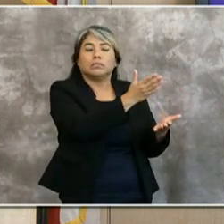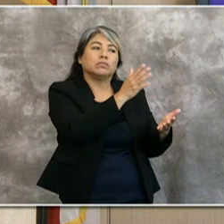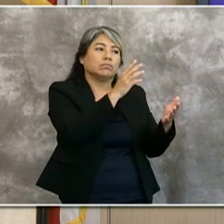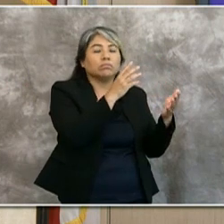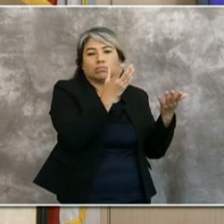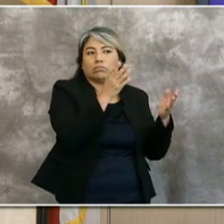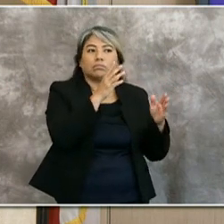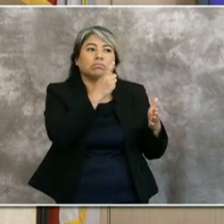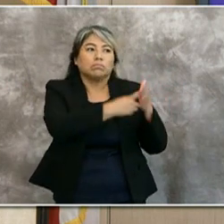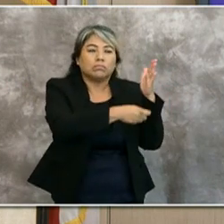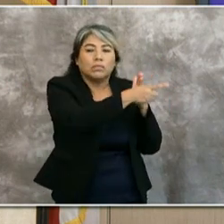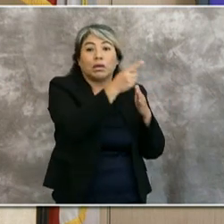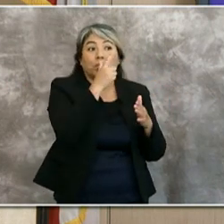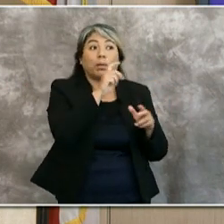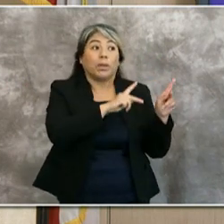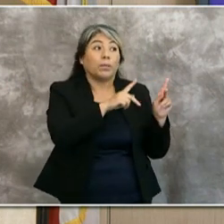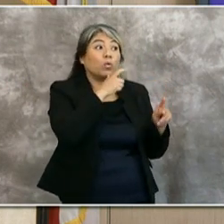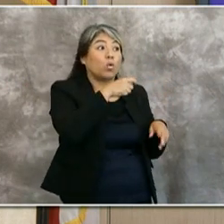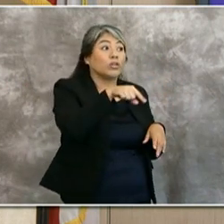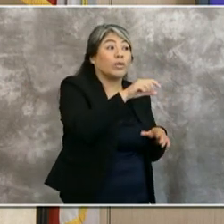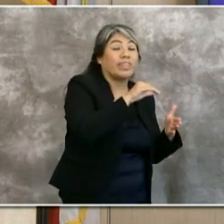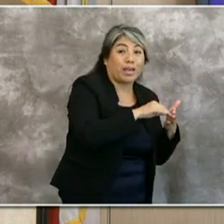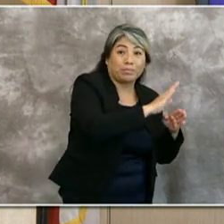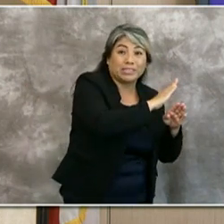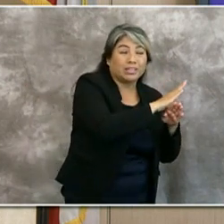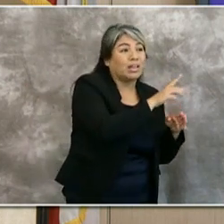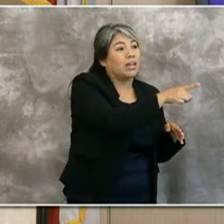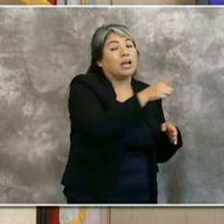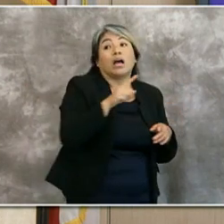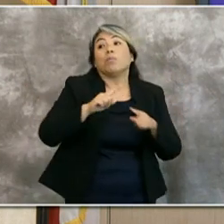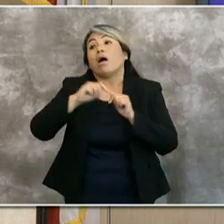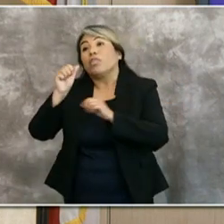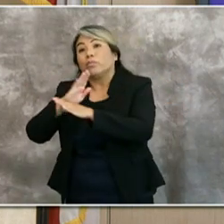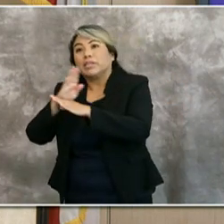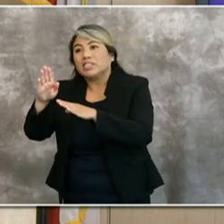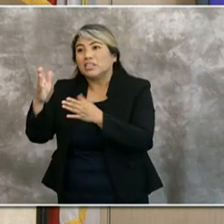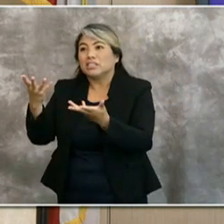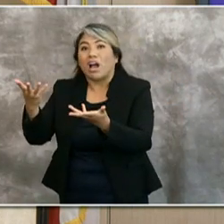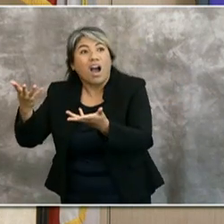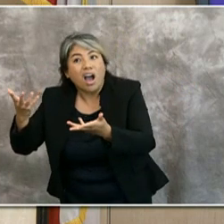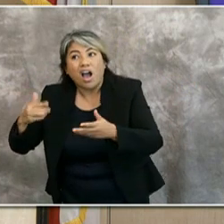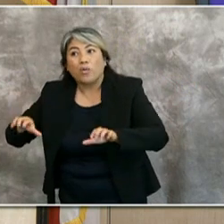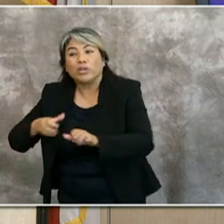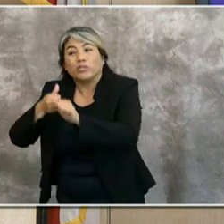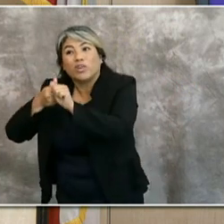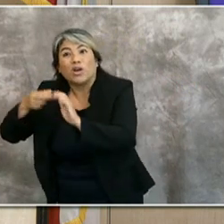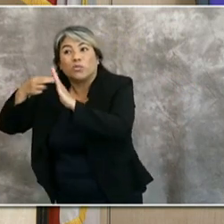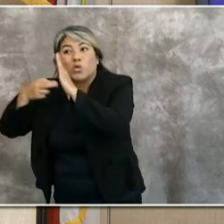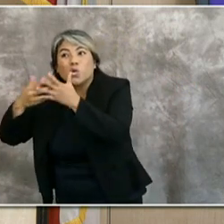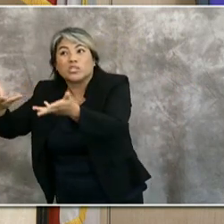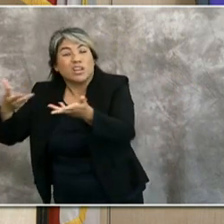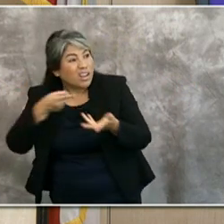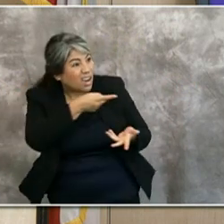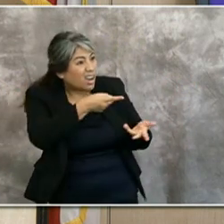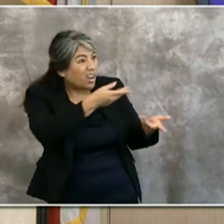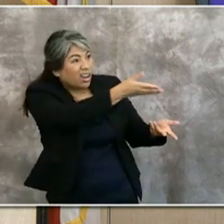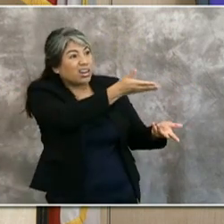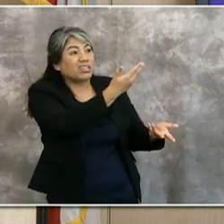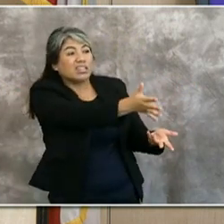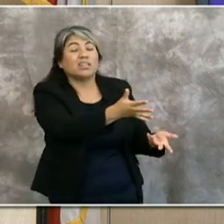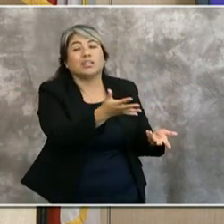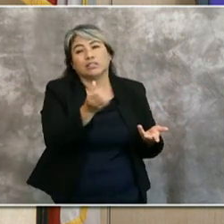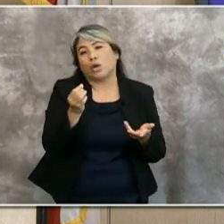those individuals that are doing that are the ones that are holding back the other businesses who are doing everything right, who are following the rules and want to stay open